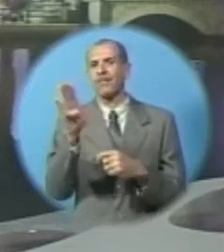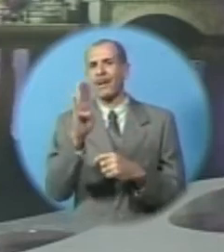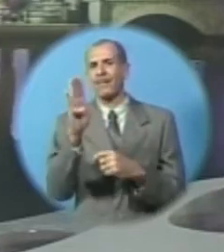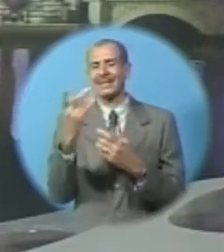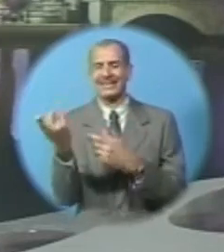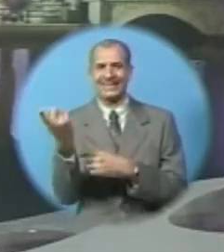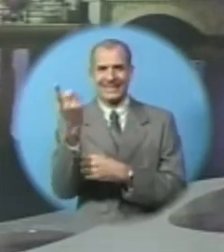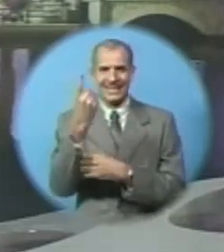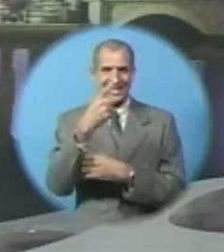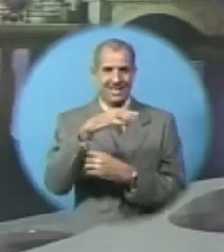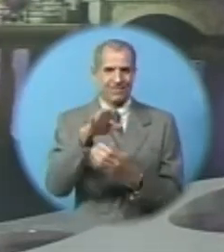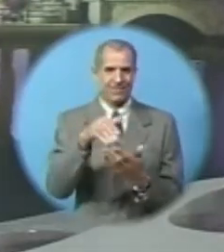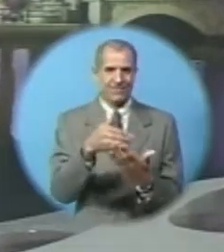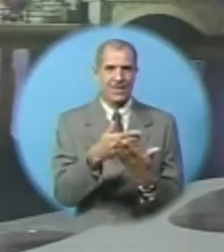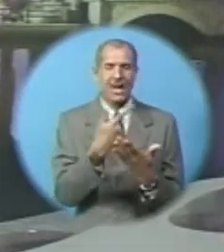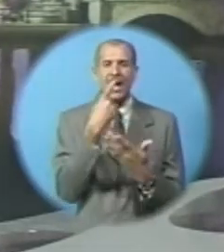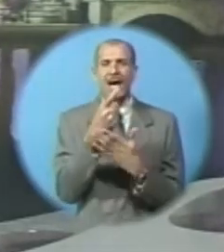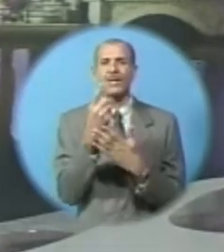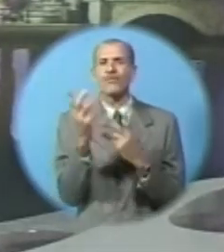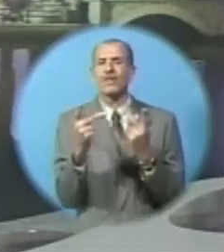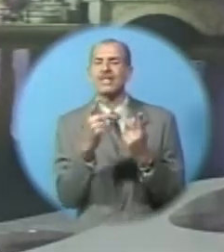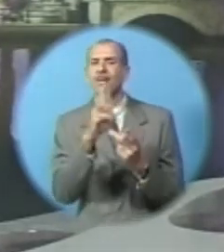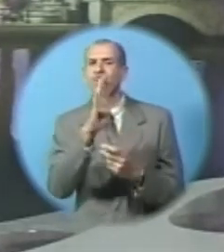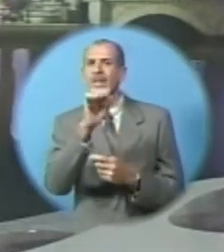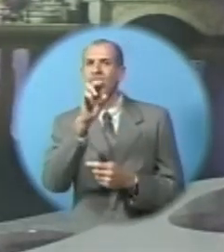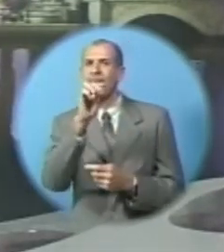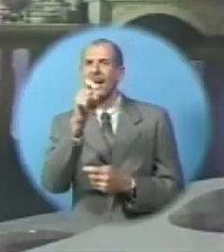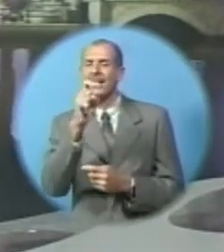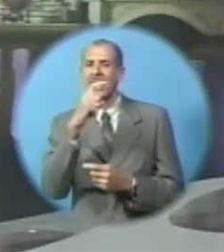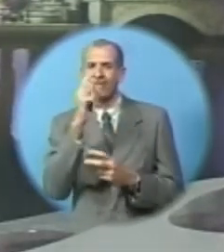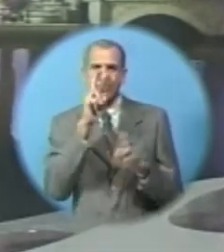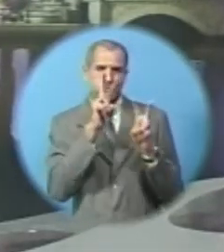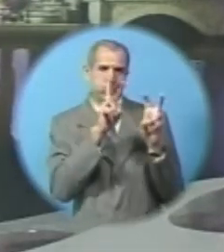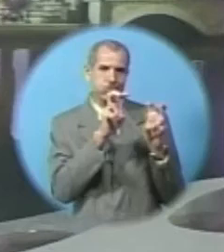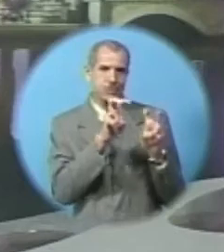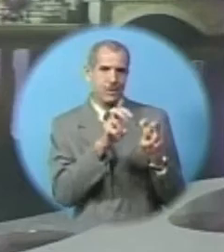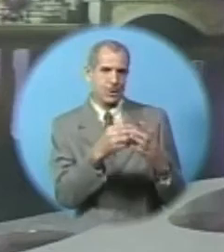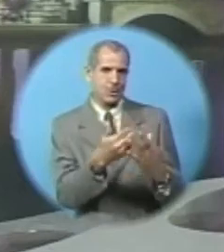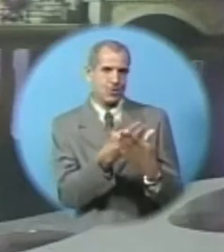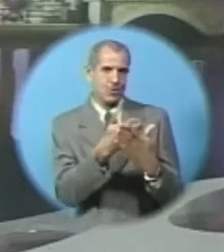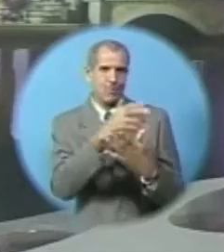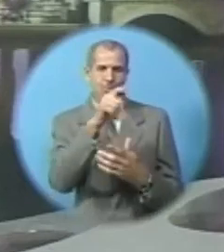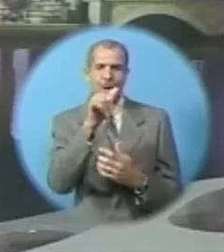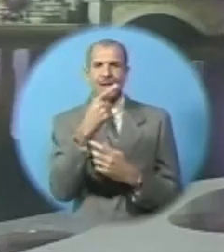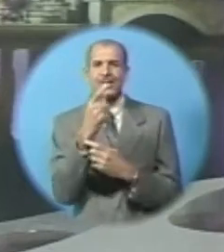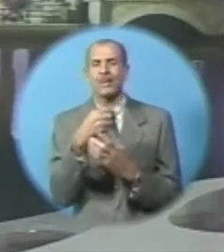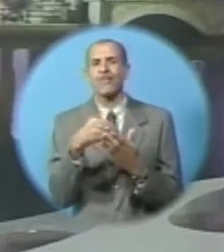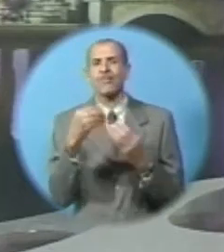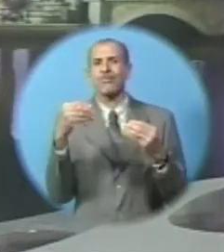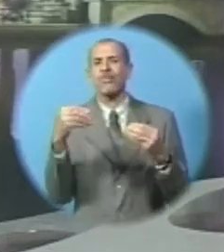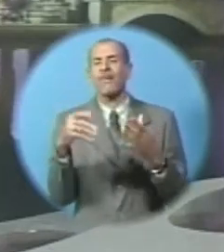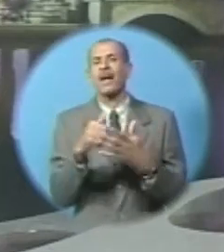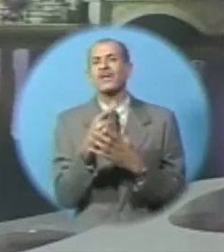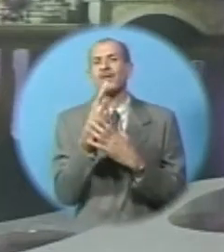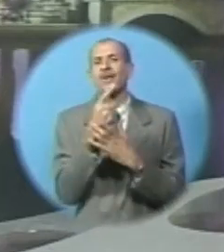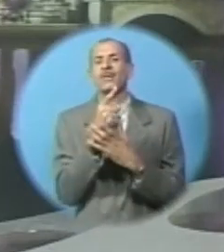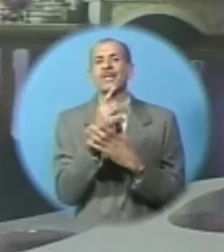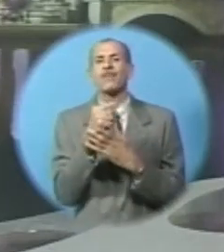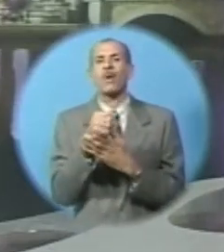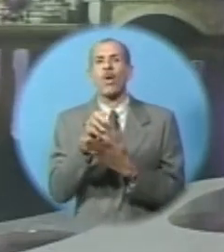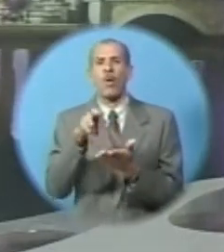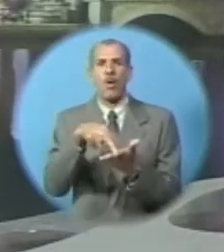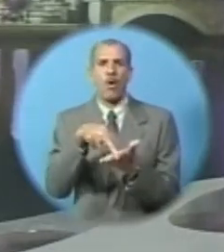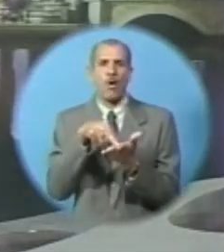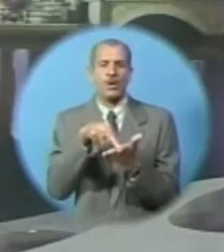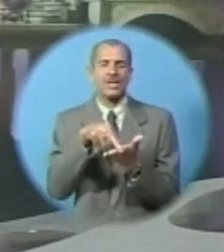today. It's anticipated that in visiting BMEX and observing the new and existing products, the buyers will be encouraged to place orders